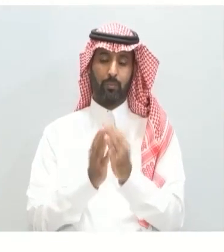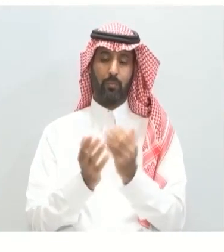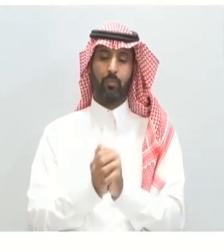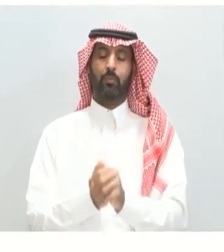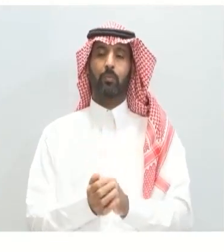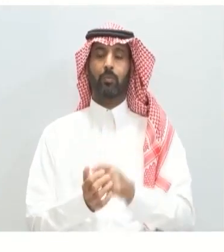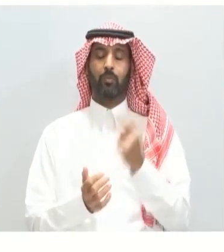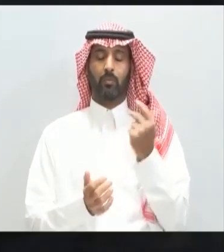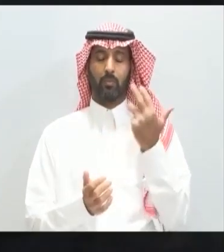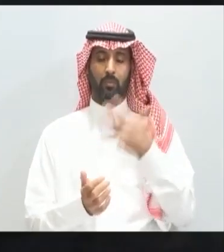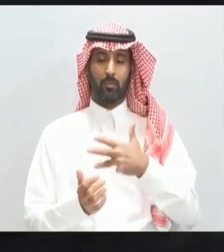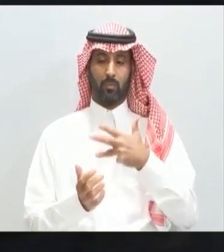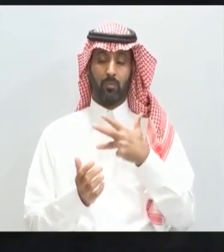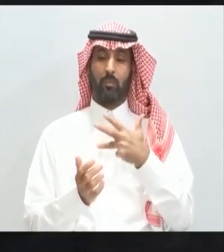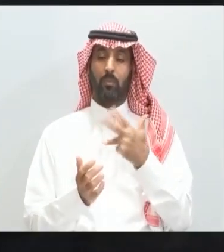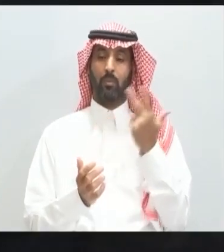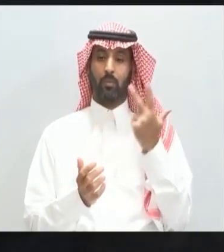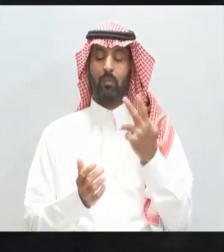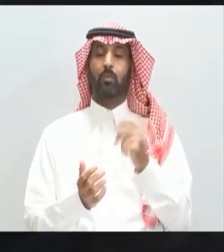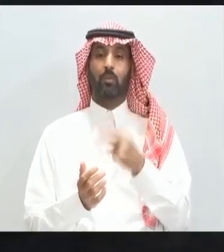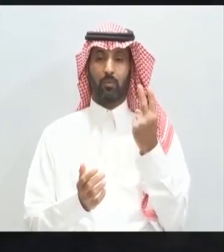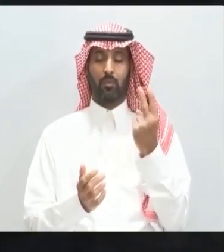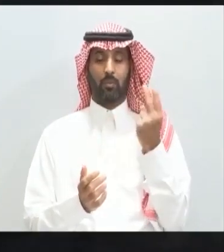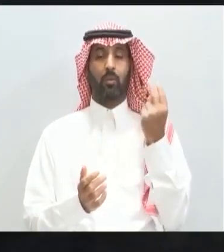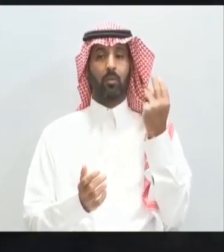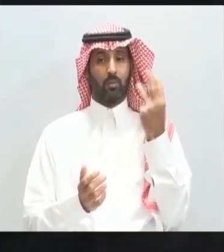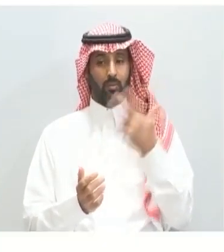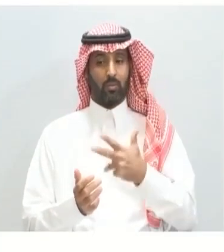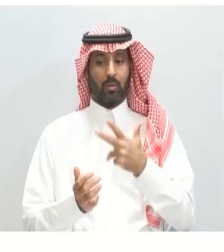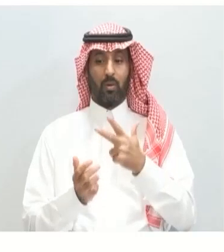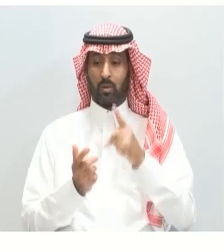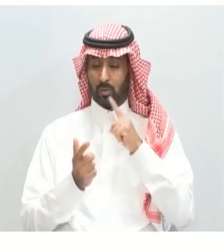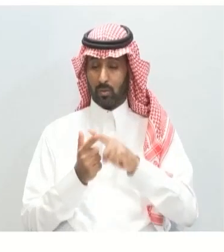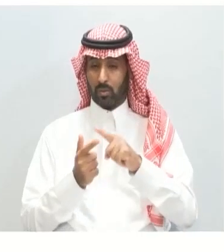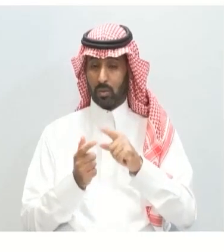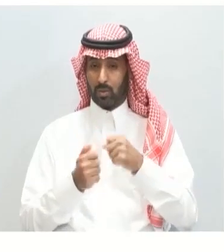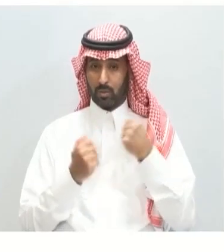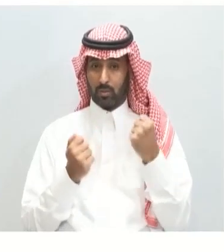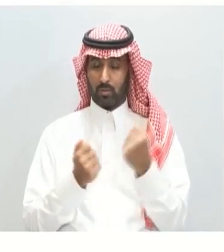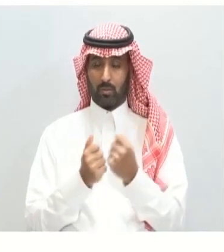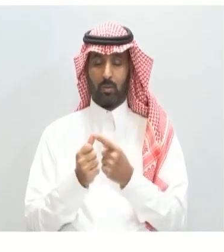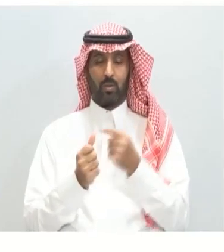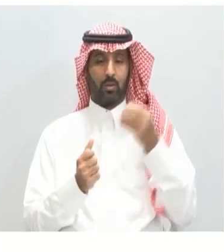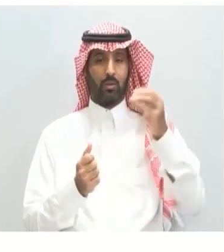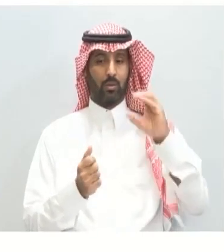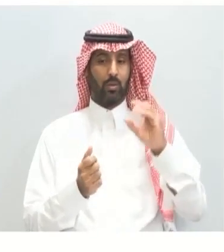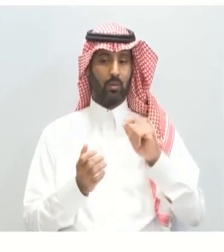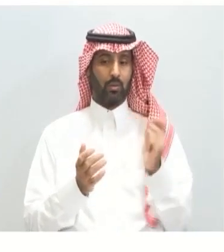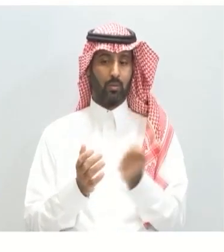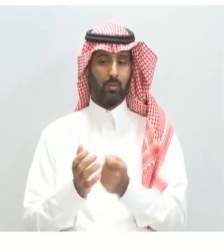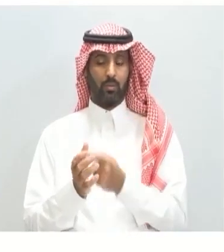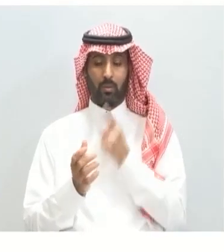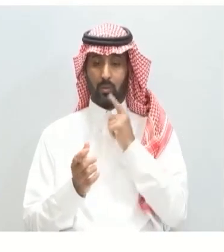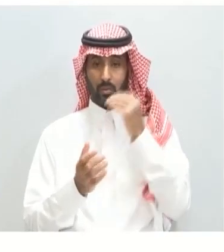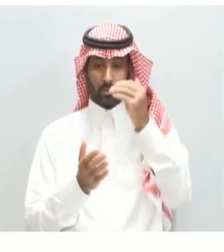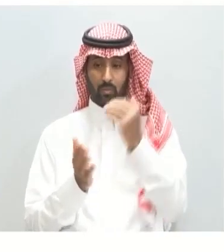82. Open your workbook, page 82. Let's answer exercise C. Complete the paragraph. Write